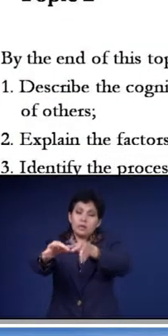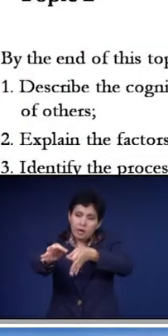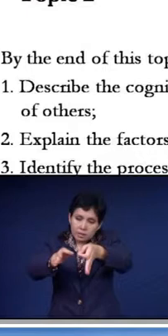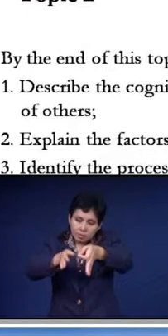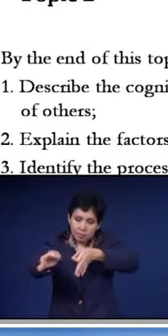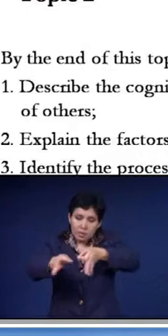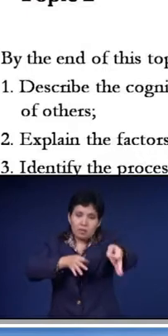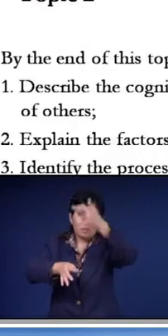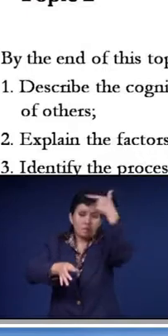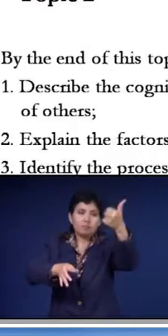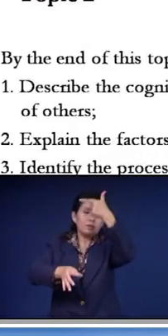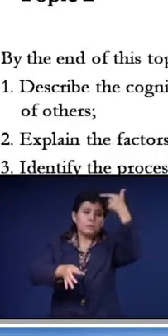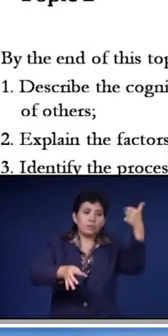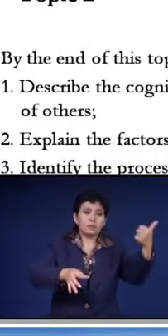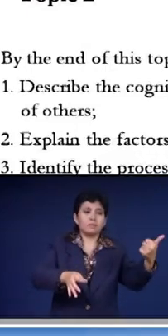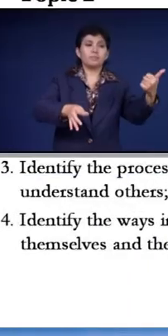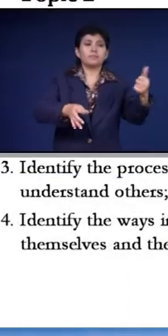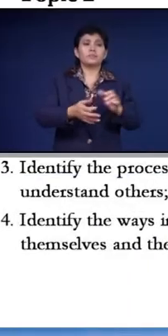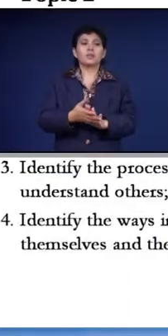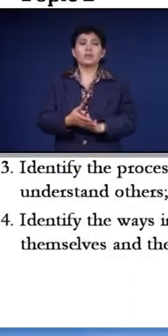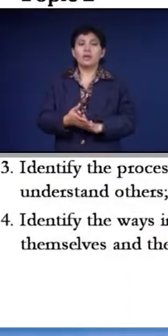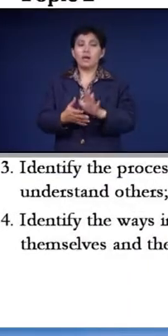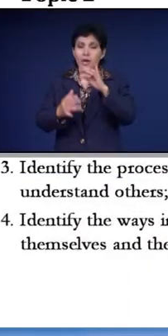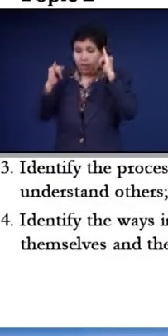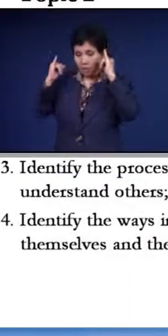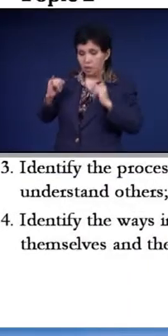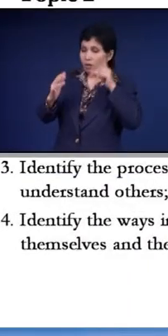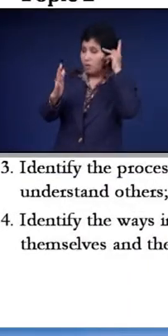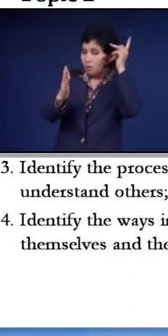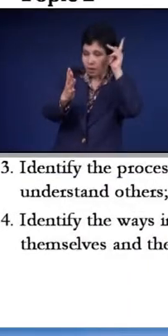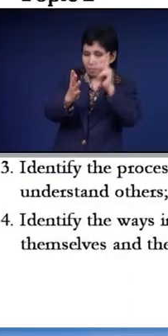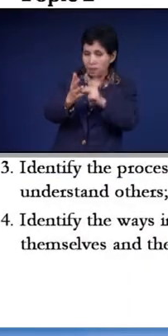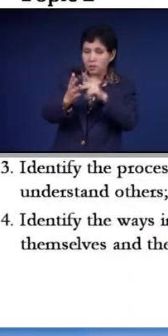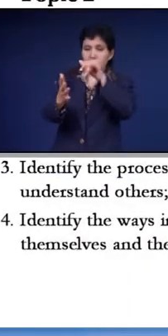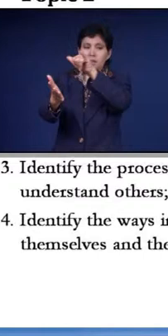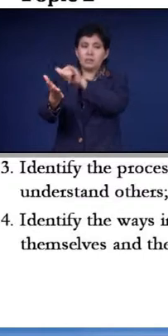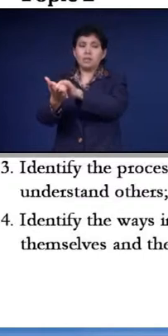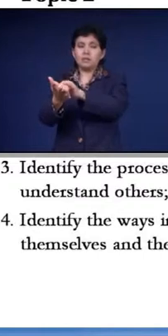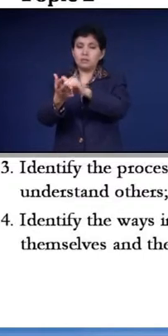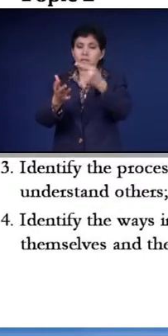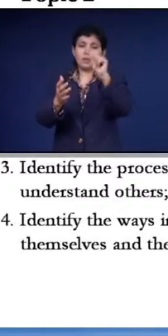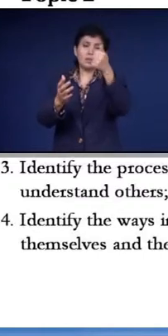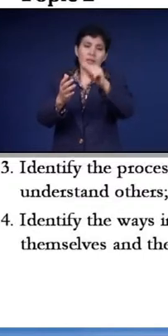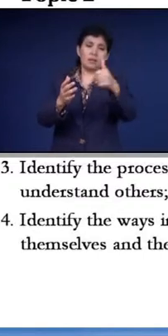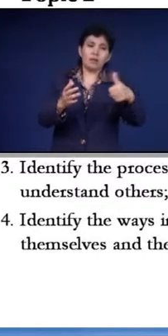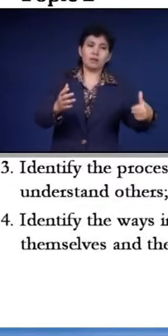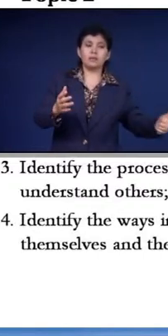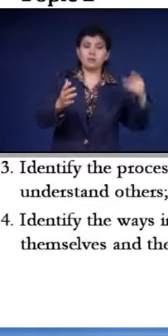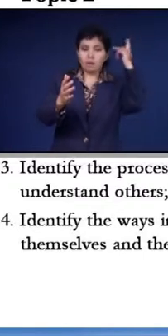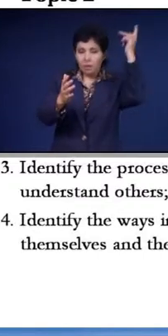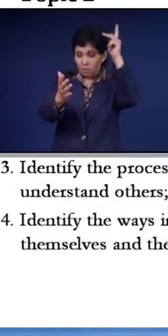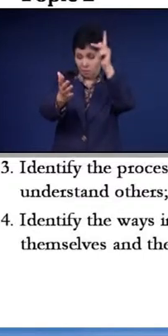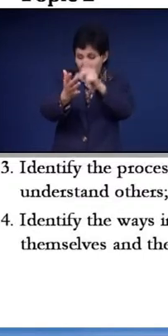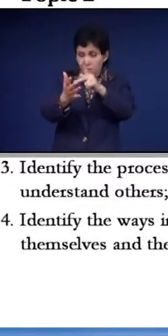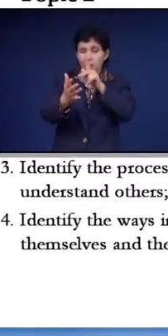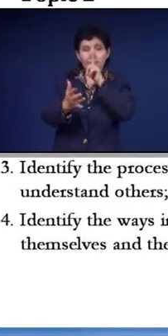the factors that shape our thinkings. Okay? To identify the process which we attempt to understand others, or to identify the